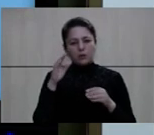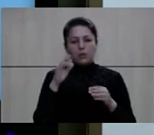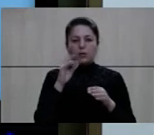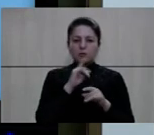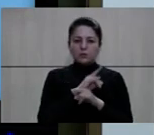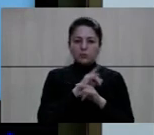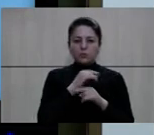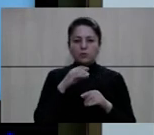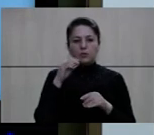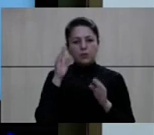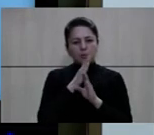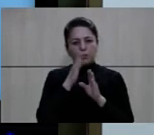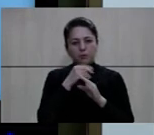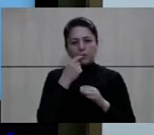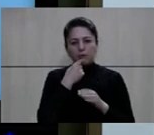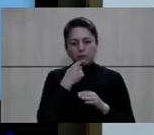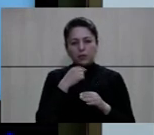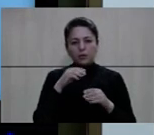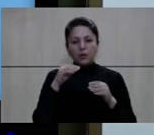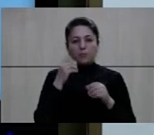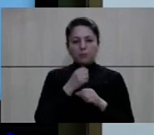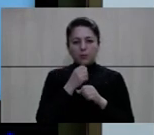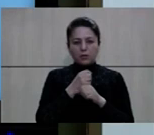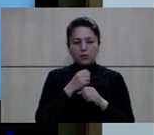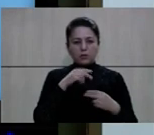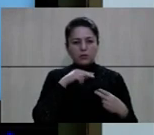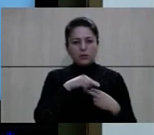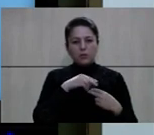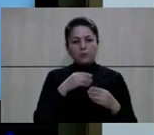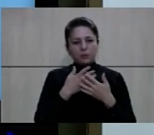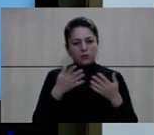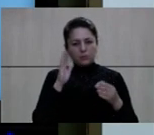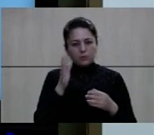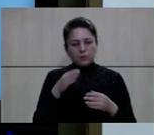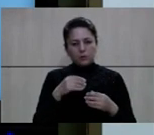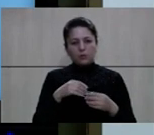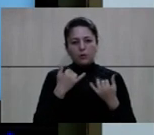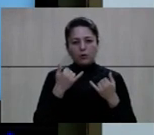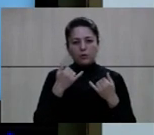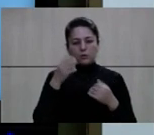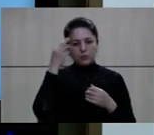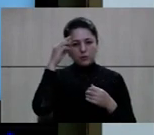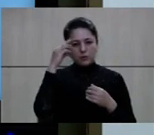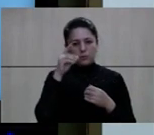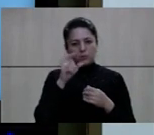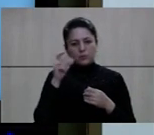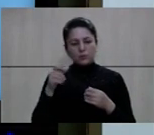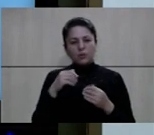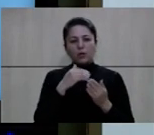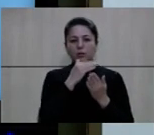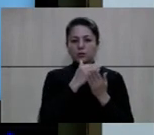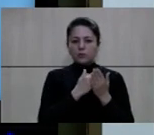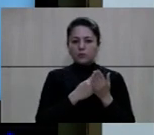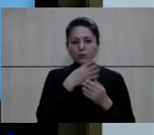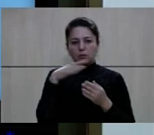tillar asosiy yetakchi mehnat predmeti hisoblanadi. Hozirgi zamon kishisi belgilar, belgili tizim, jadvallar,